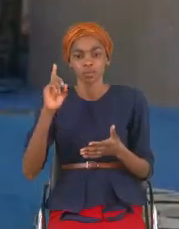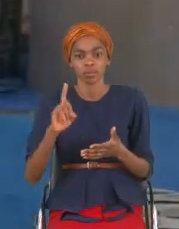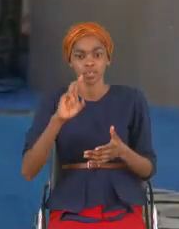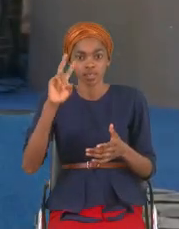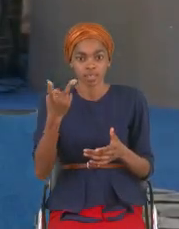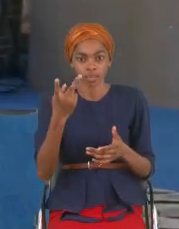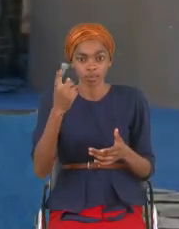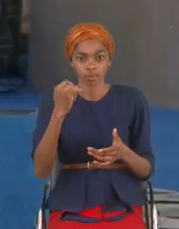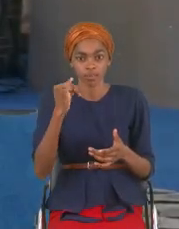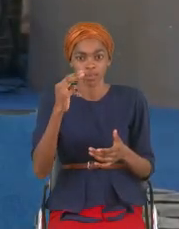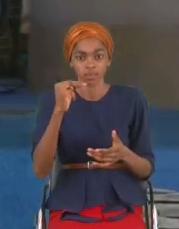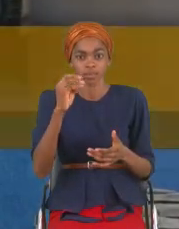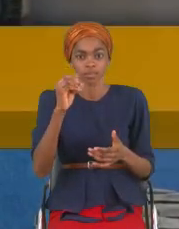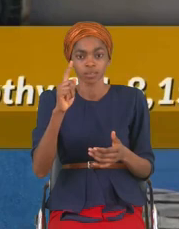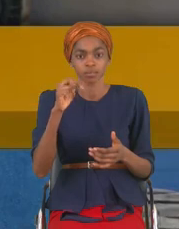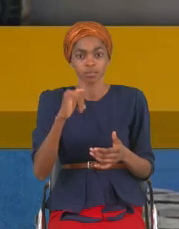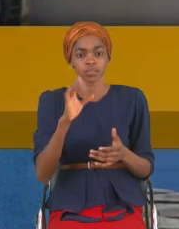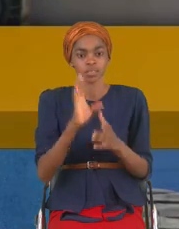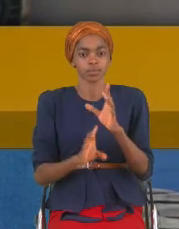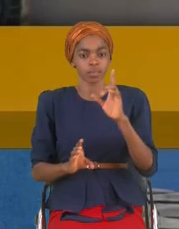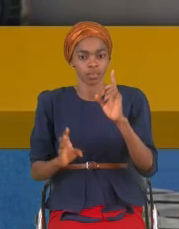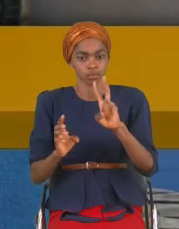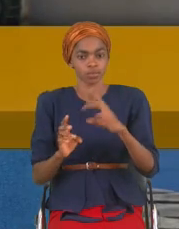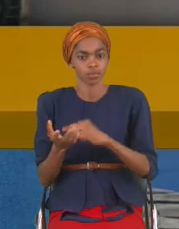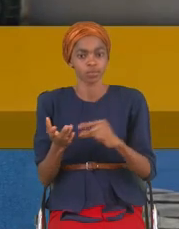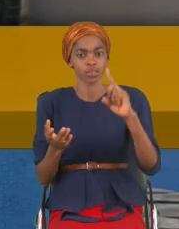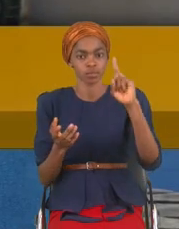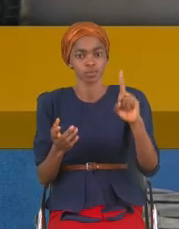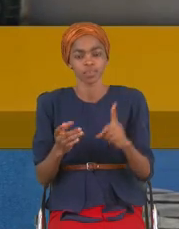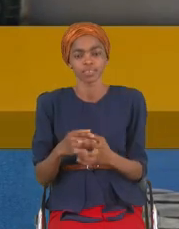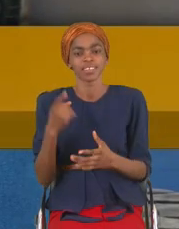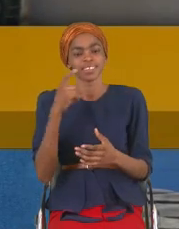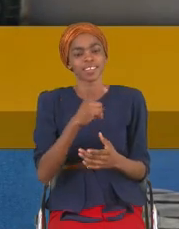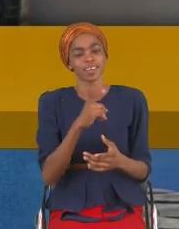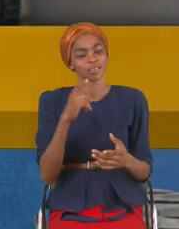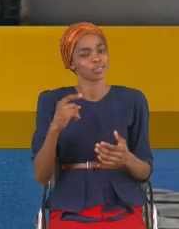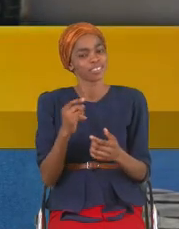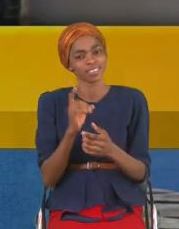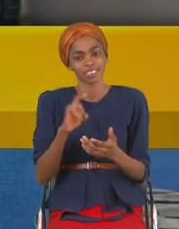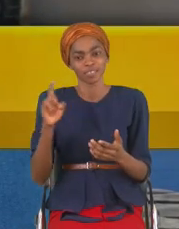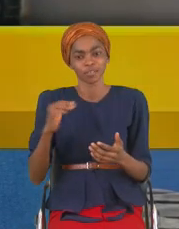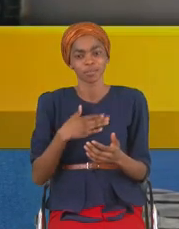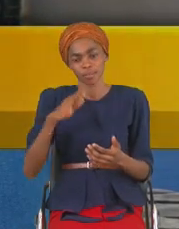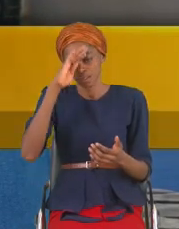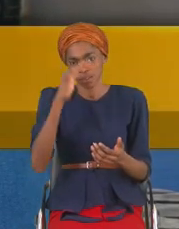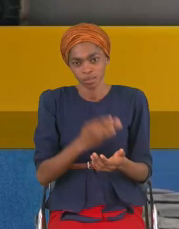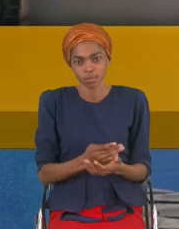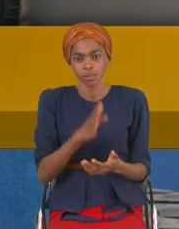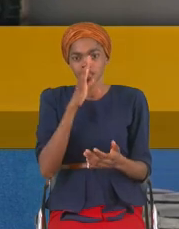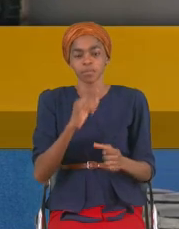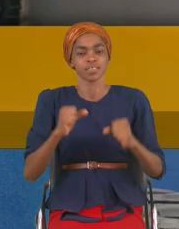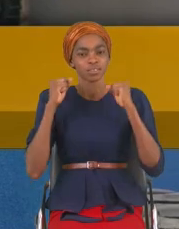2, verse 1. Thou therefore, my son, be strong in the